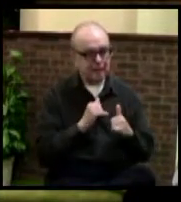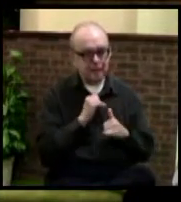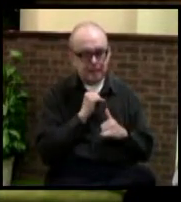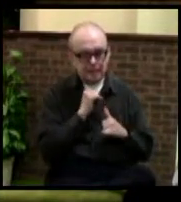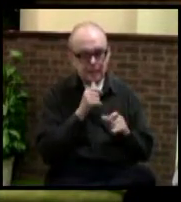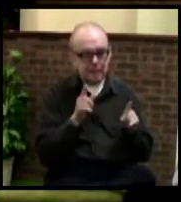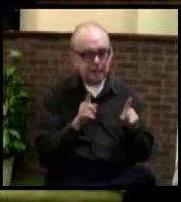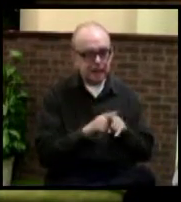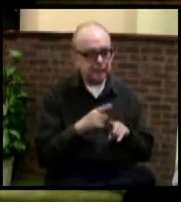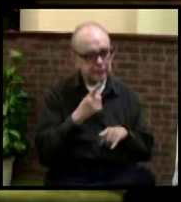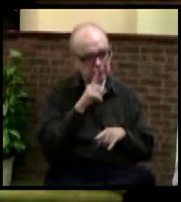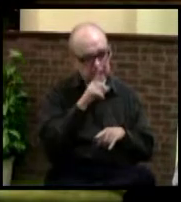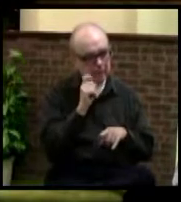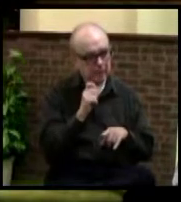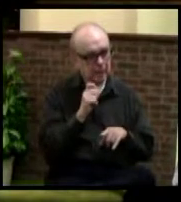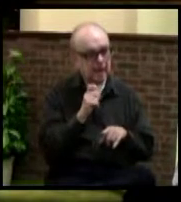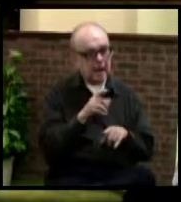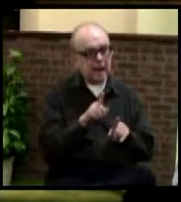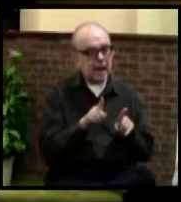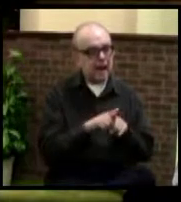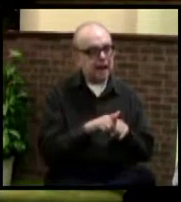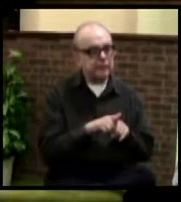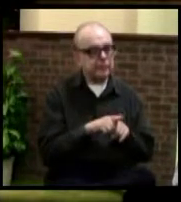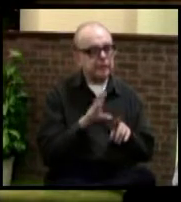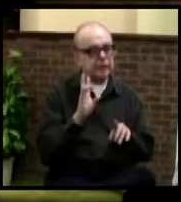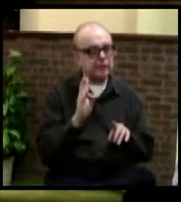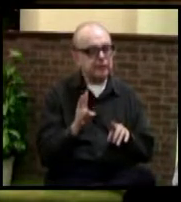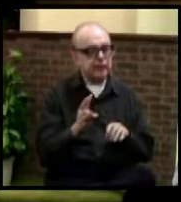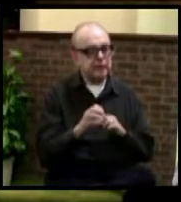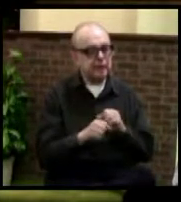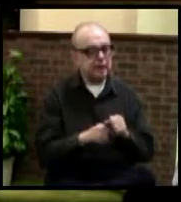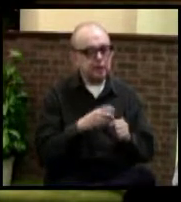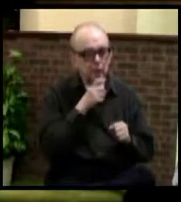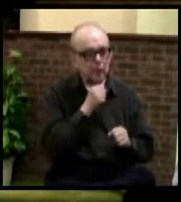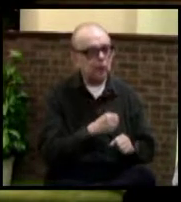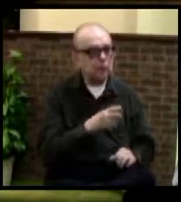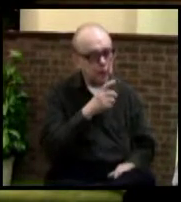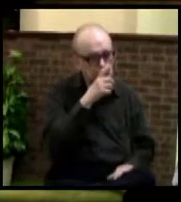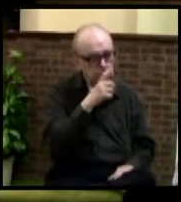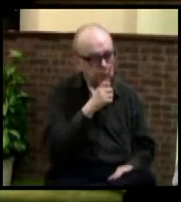He was not as smart as a 70-year-old lady.